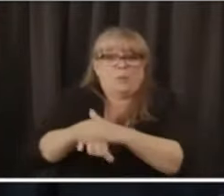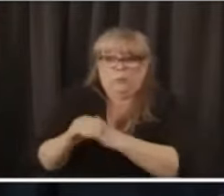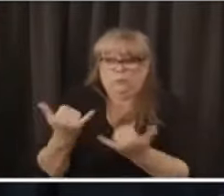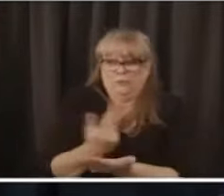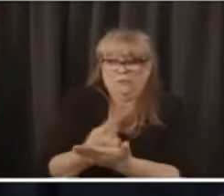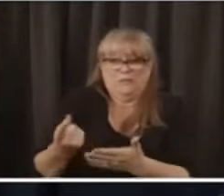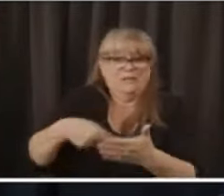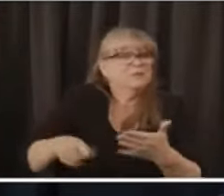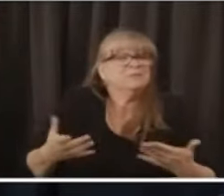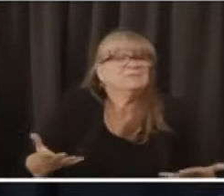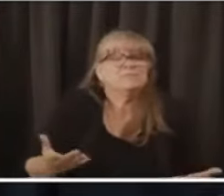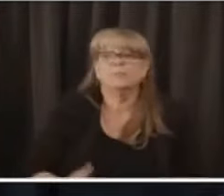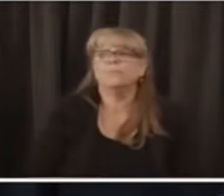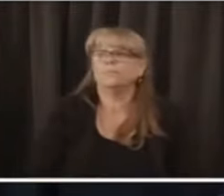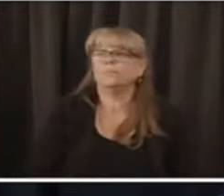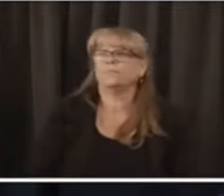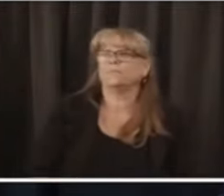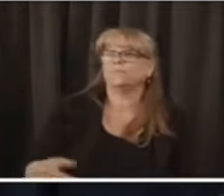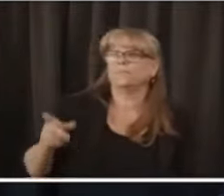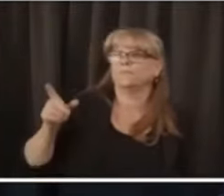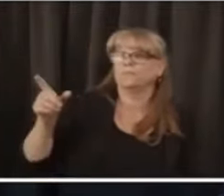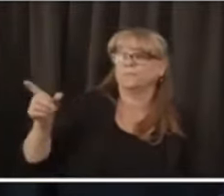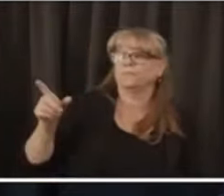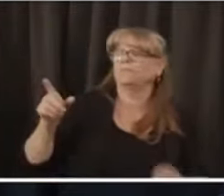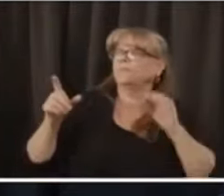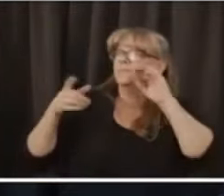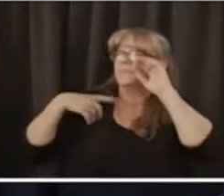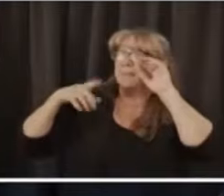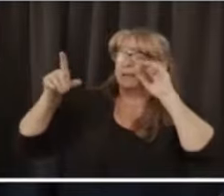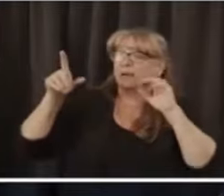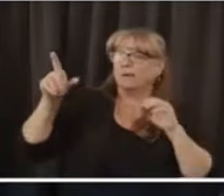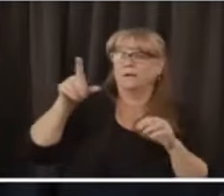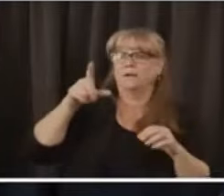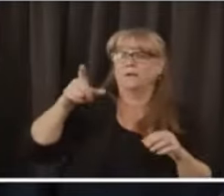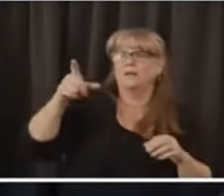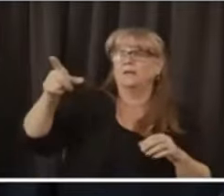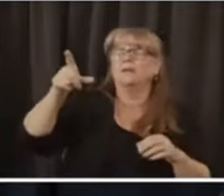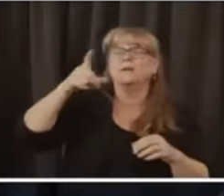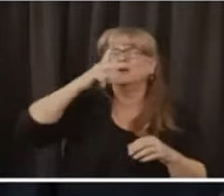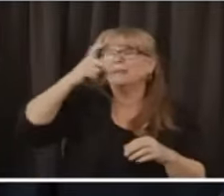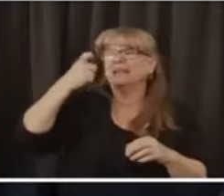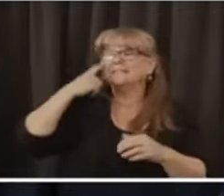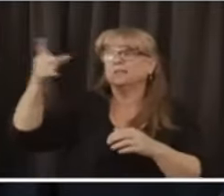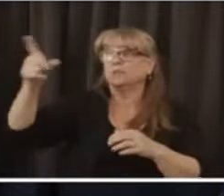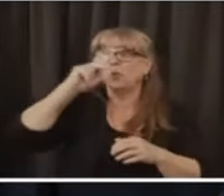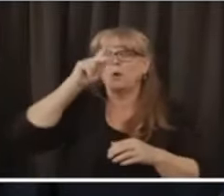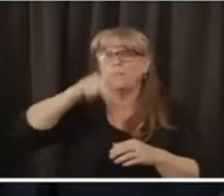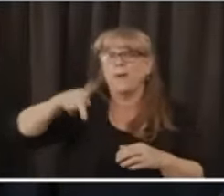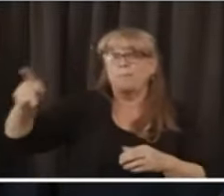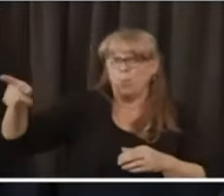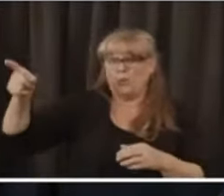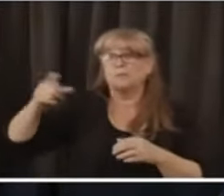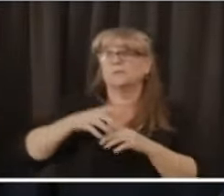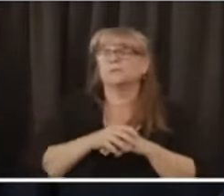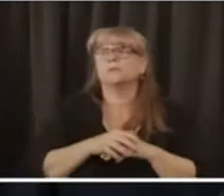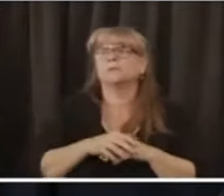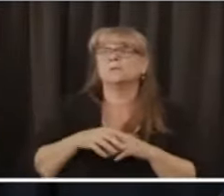This is for both of you. So based on the chart that you were showing earlier about the communities that had high vaccination levels